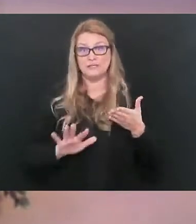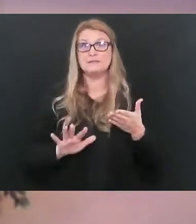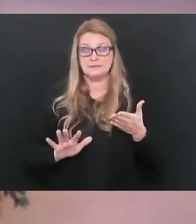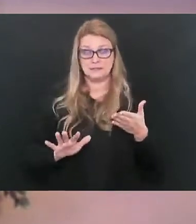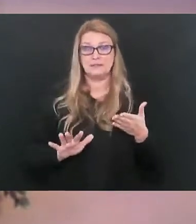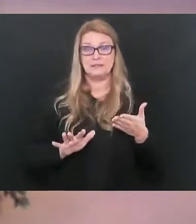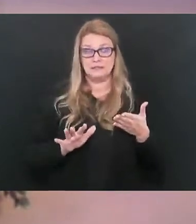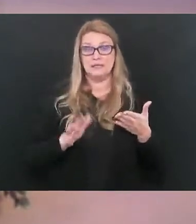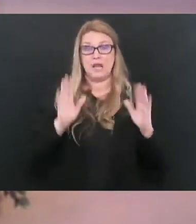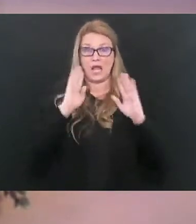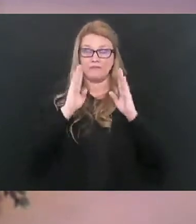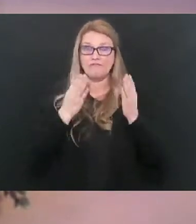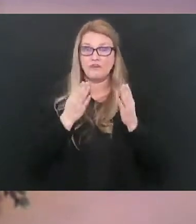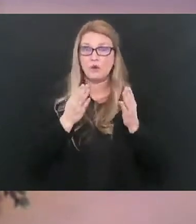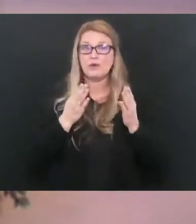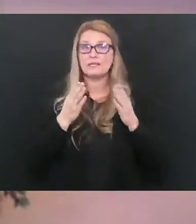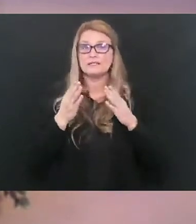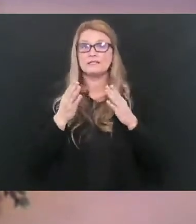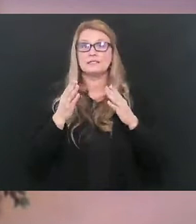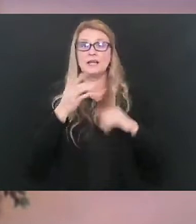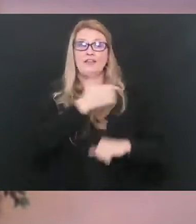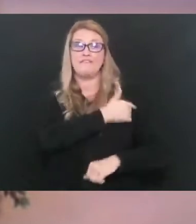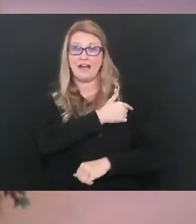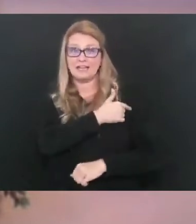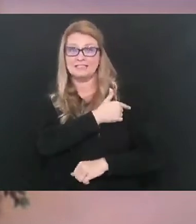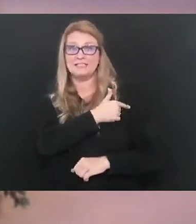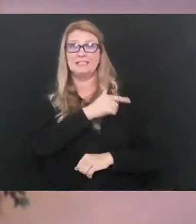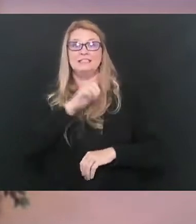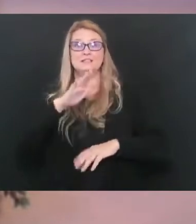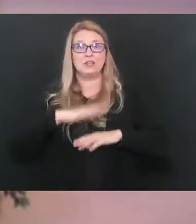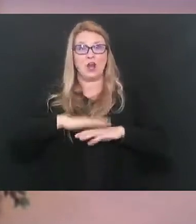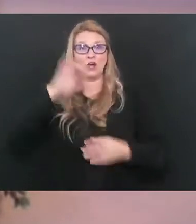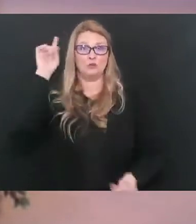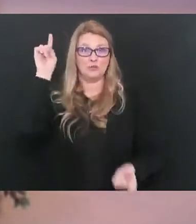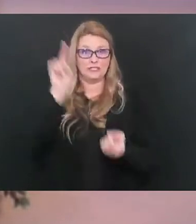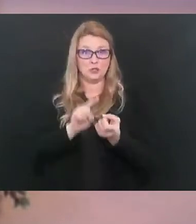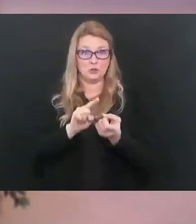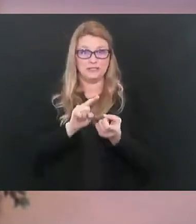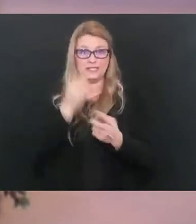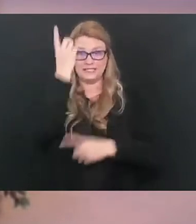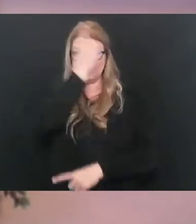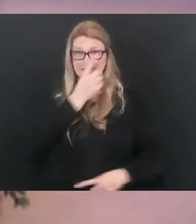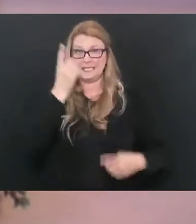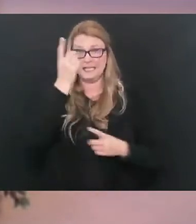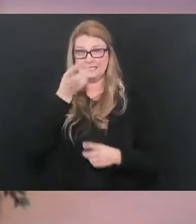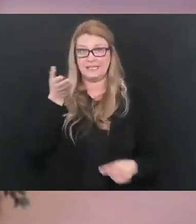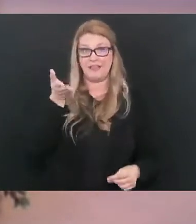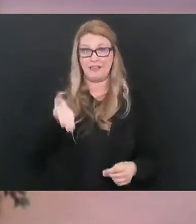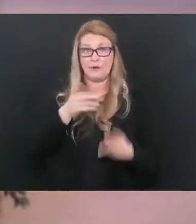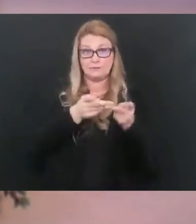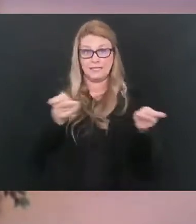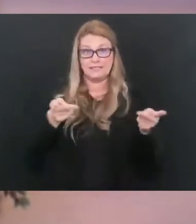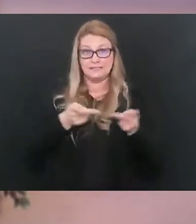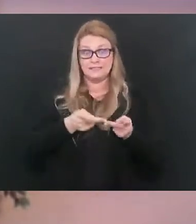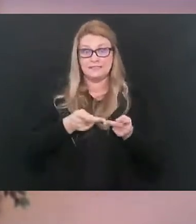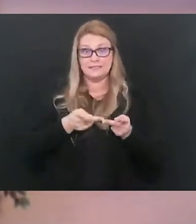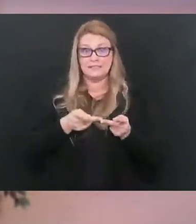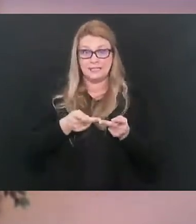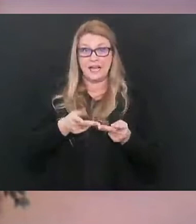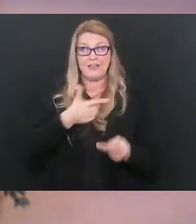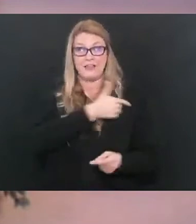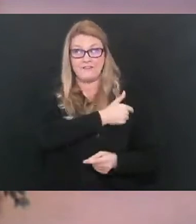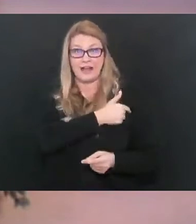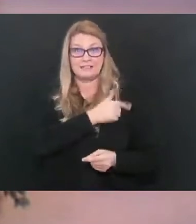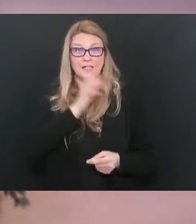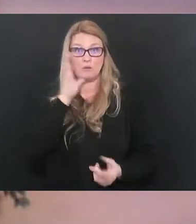to focus our vaccine strategies on reducing disease there, because these vaccines are really good at